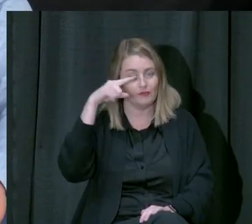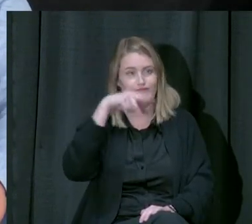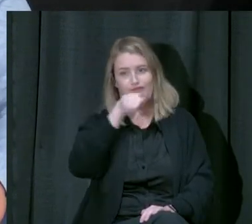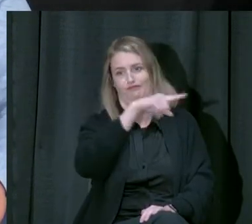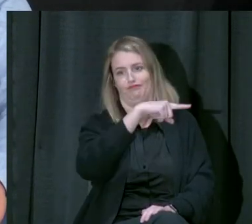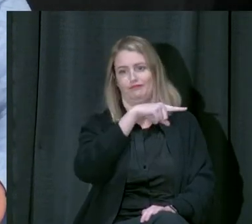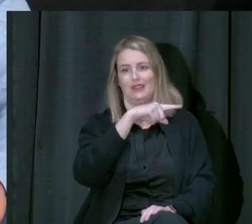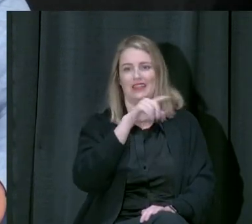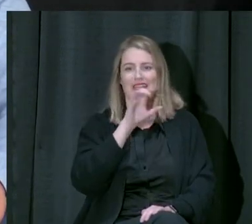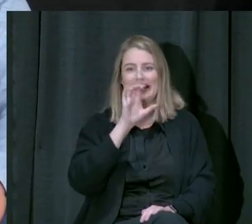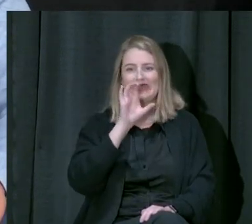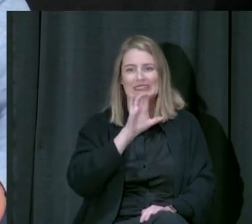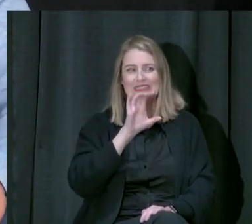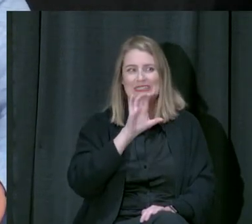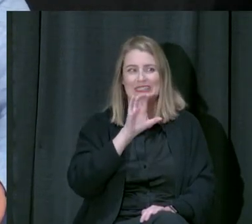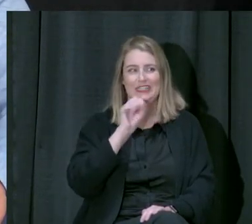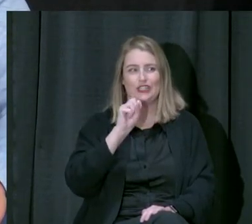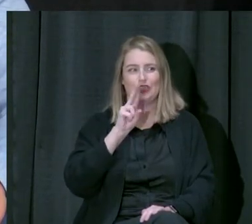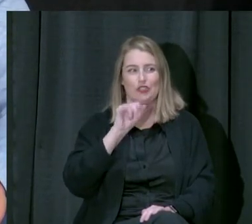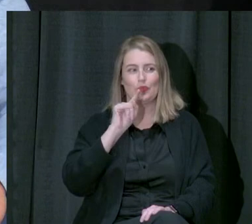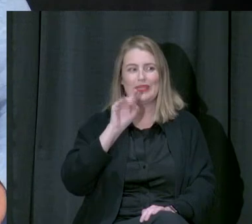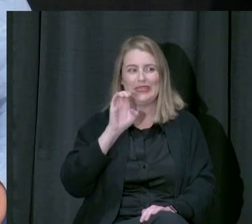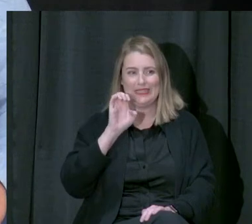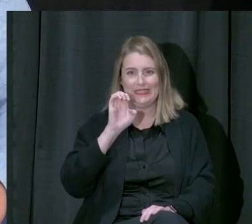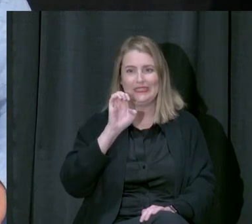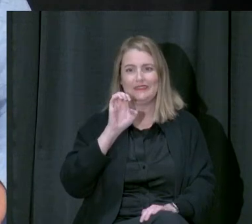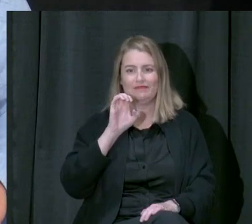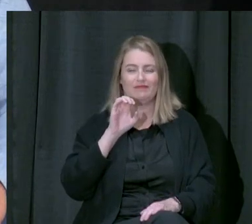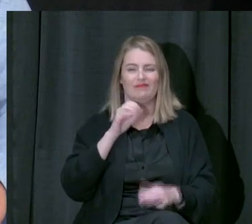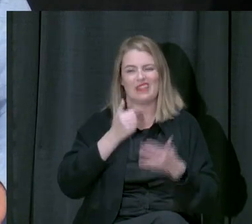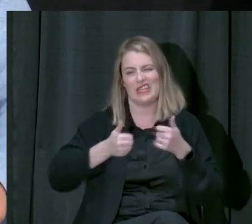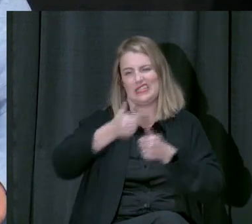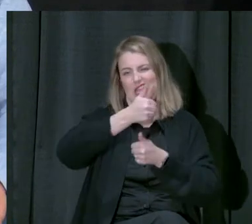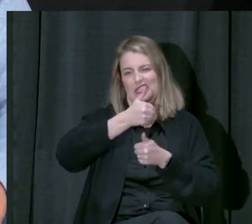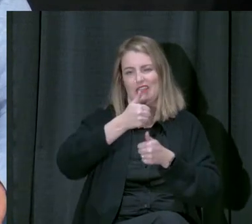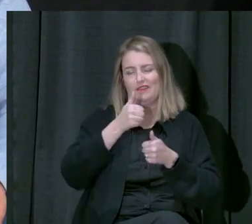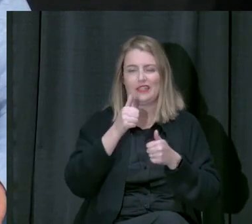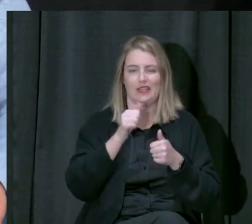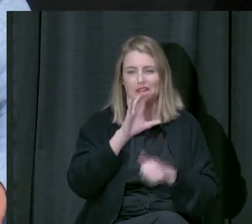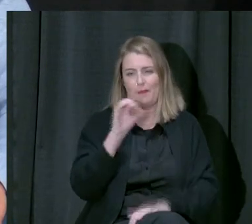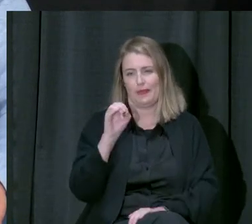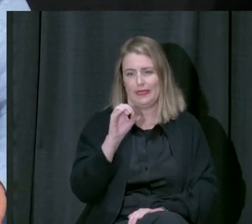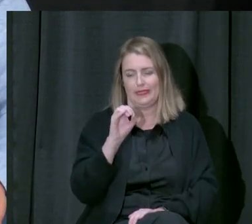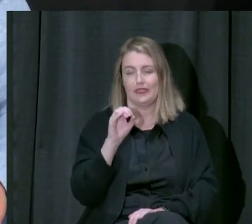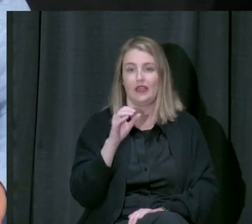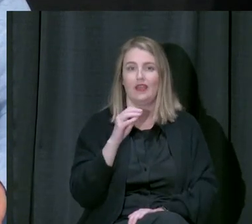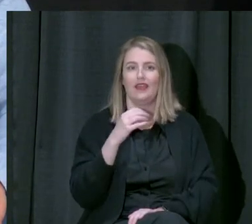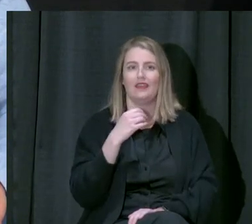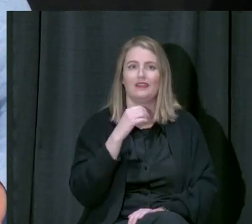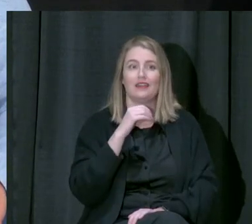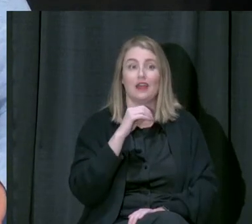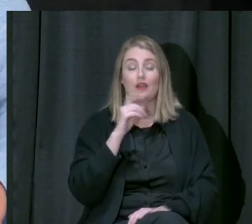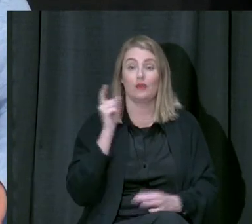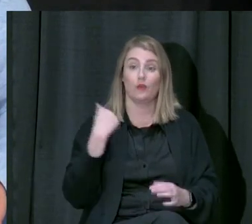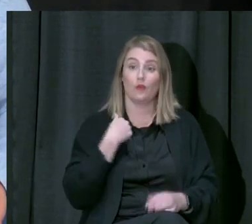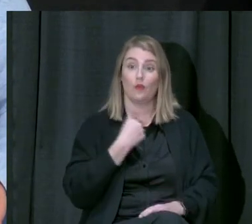like C-suite executives at companies, right? And we don't take the approach of